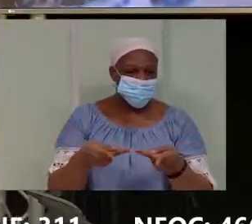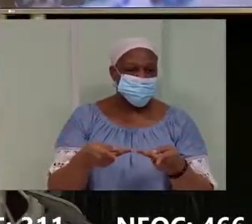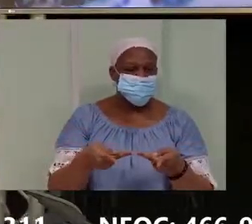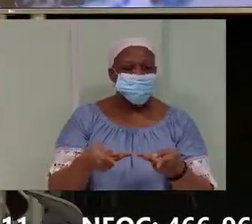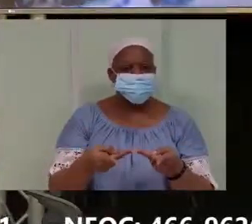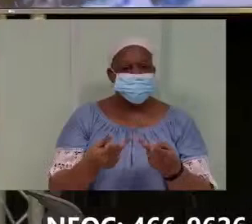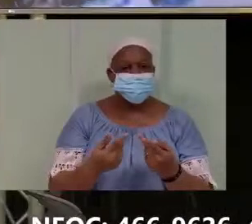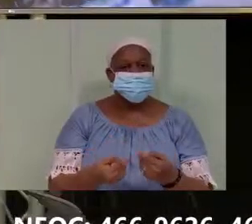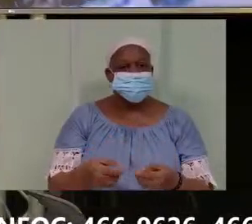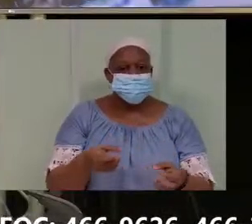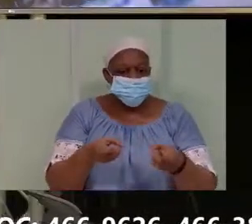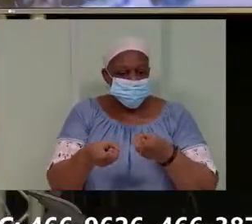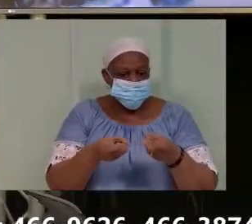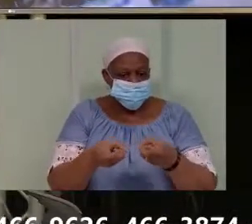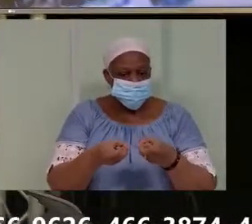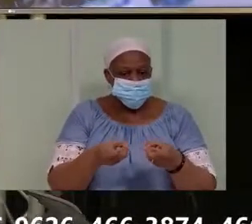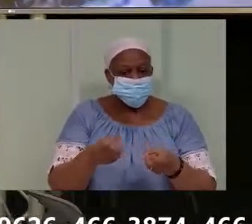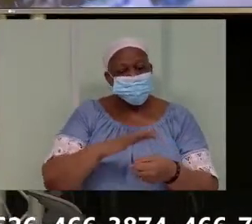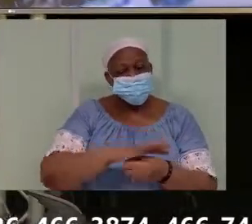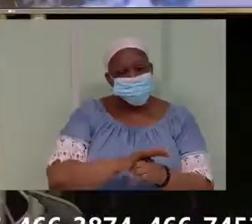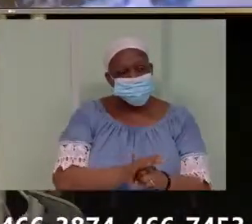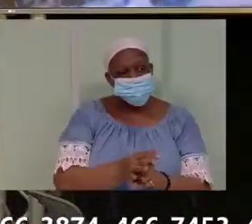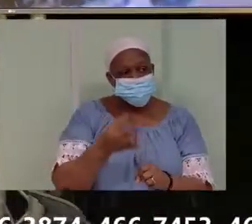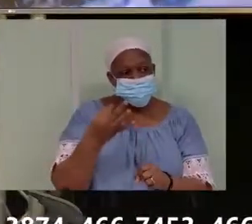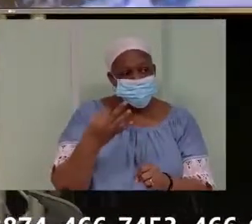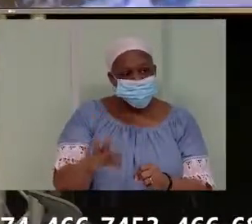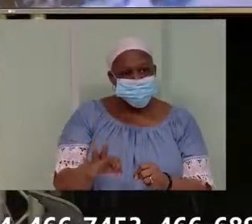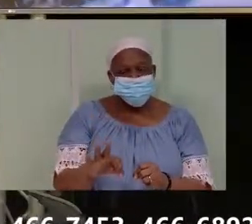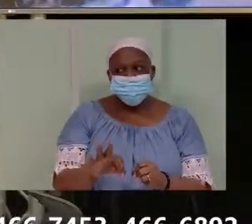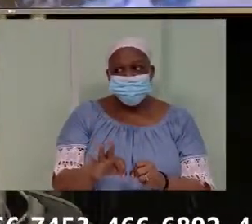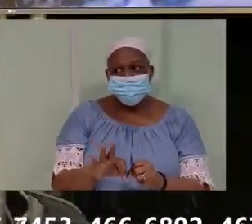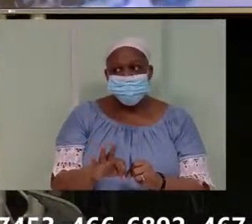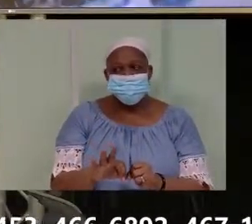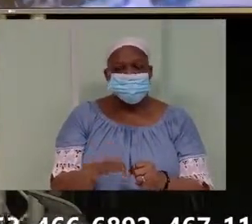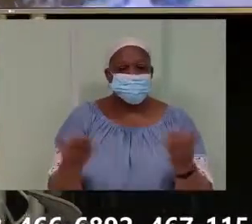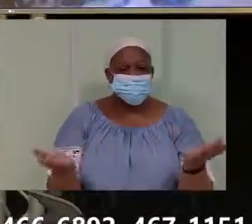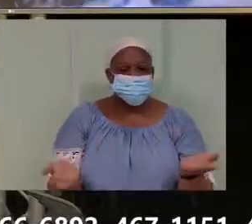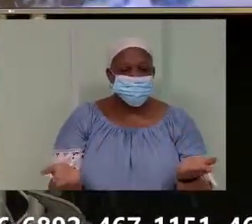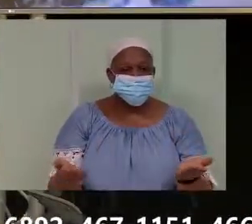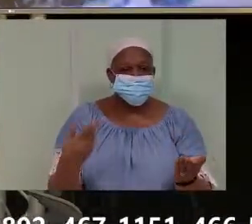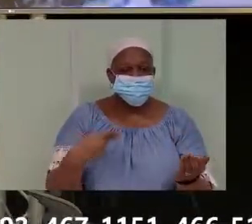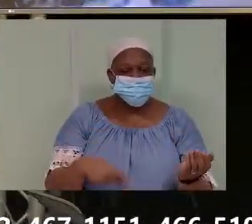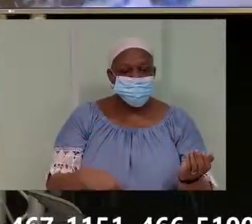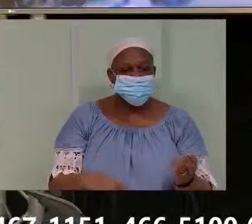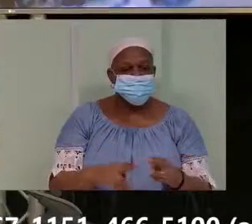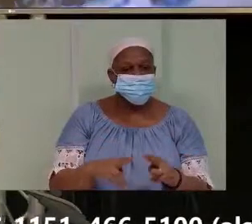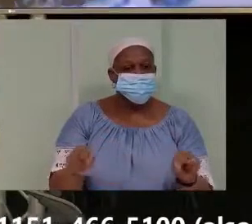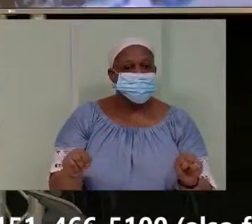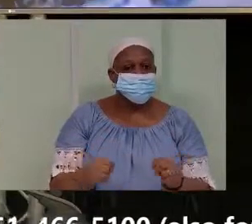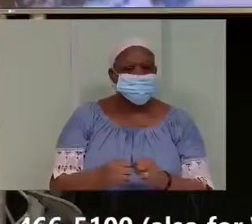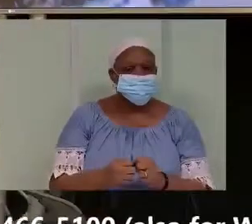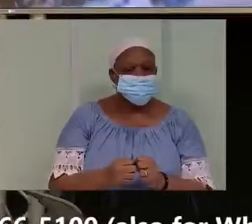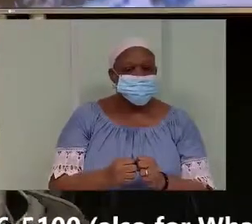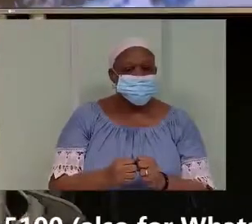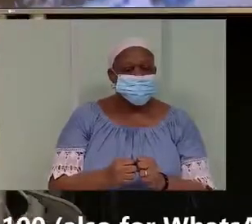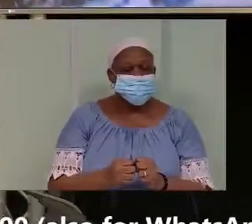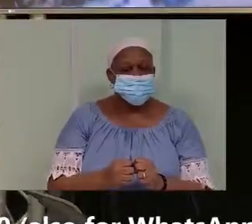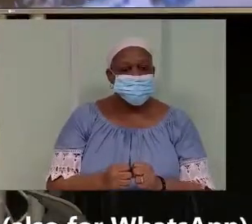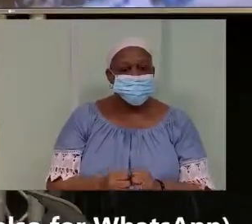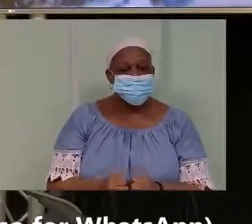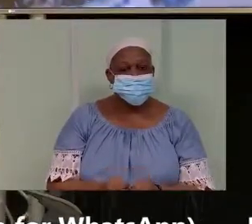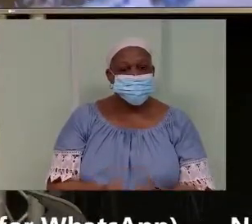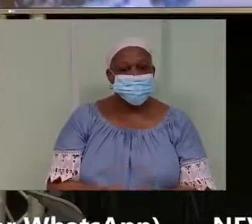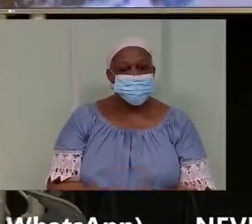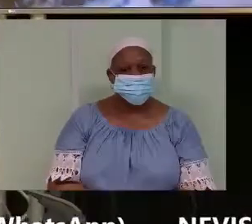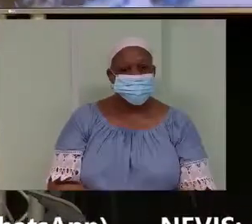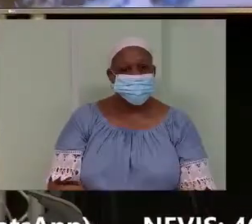in terms of managing the COVID-19 pandemic here in St. Kitts and Nevis.